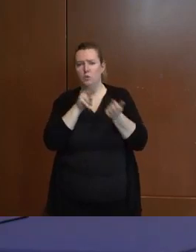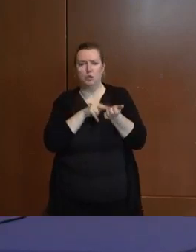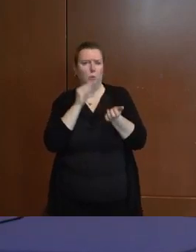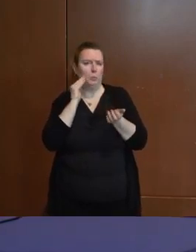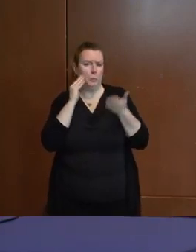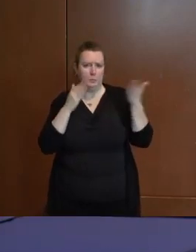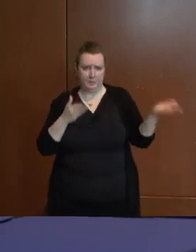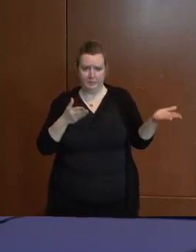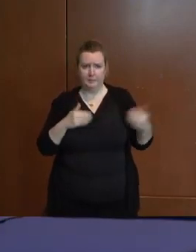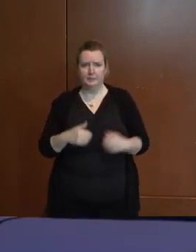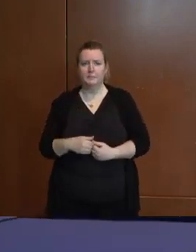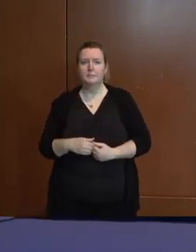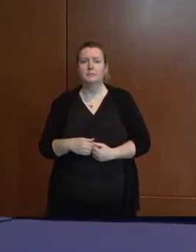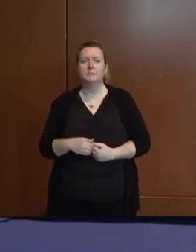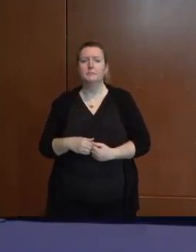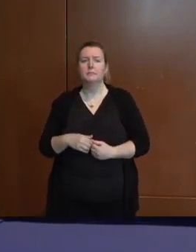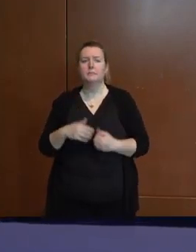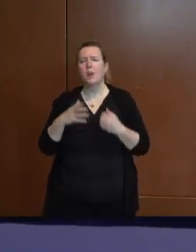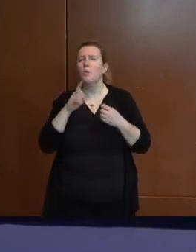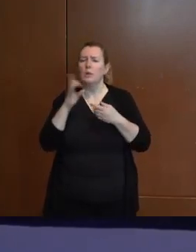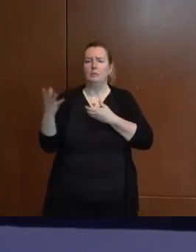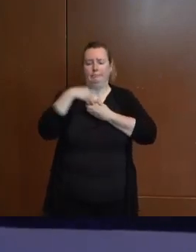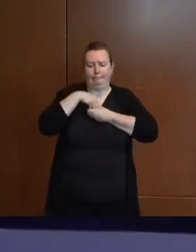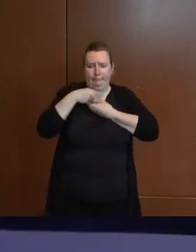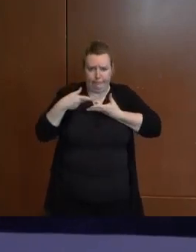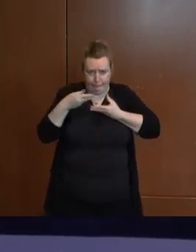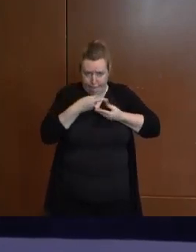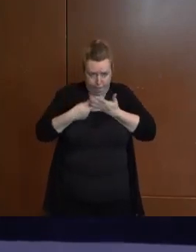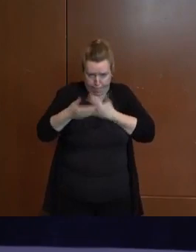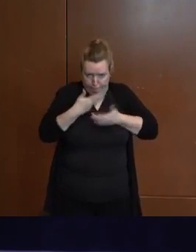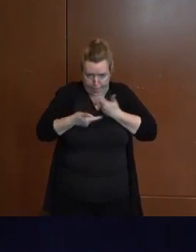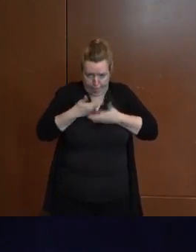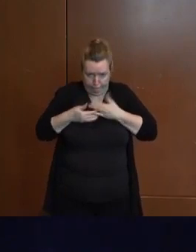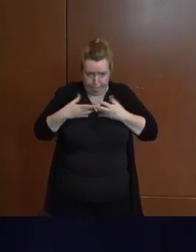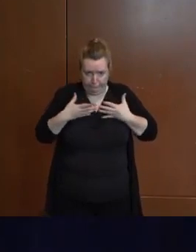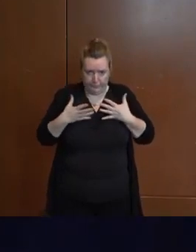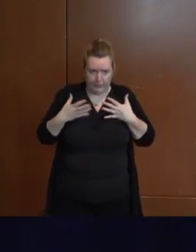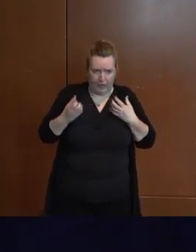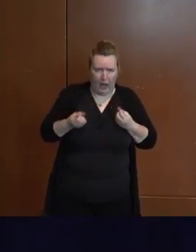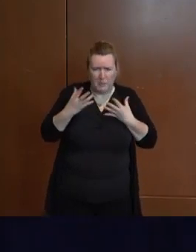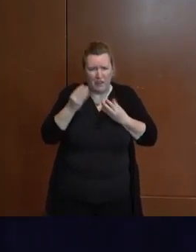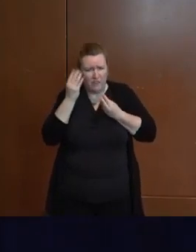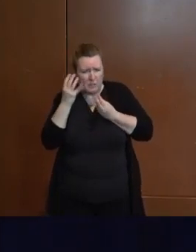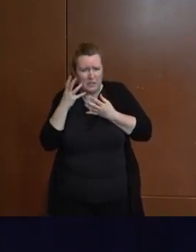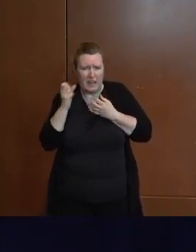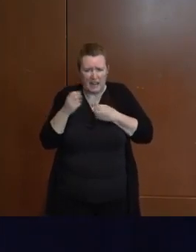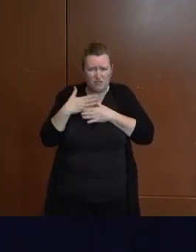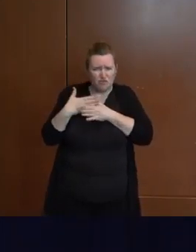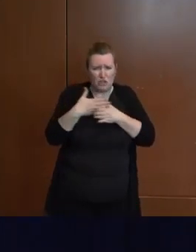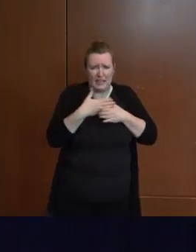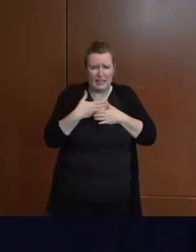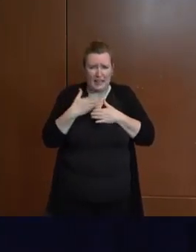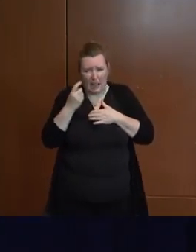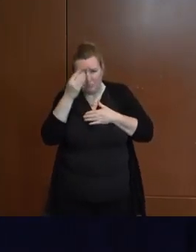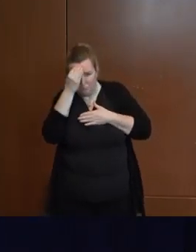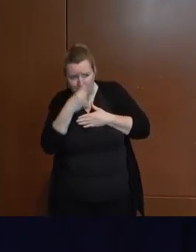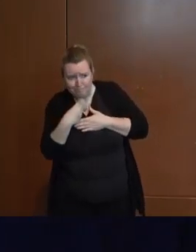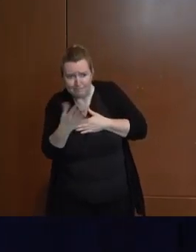discussions internally at the Department of Health about how much information we give and at what